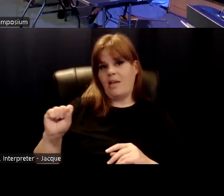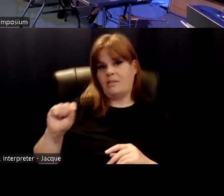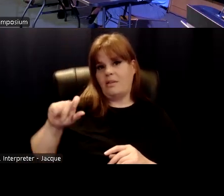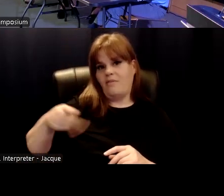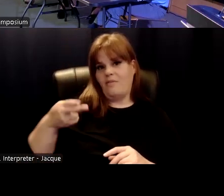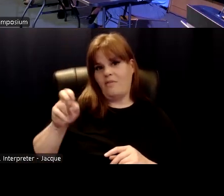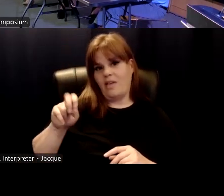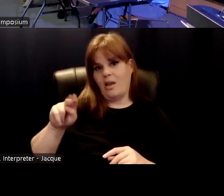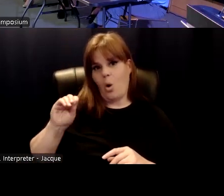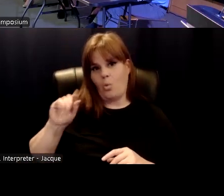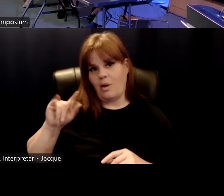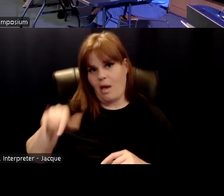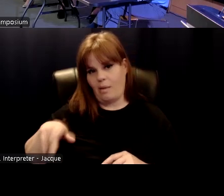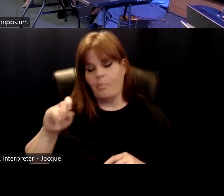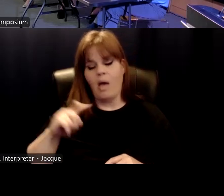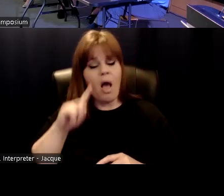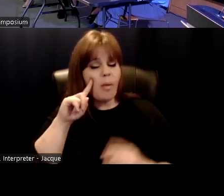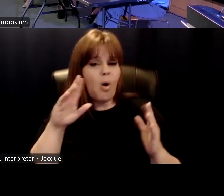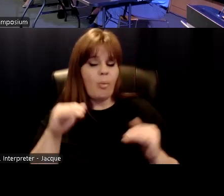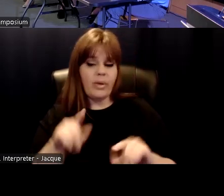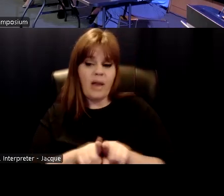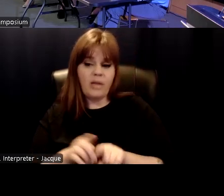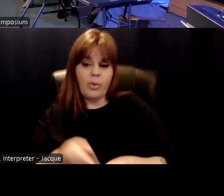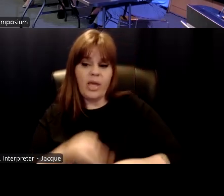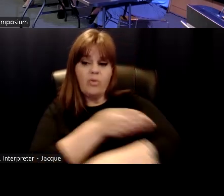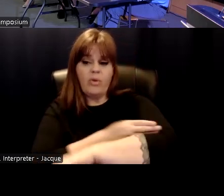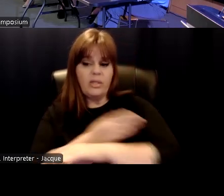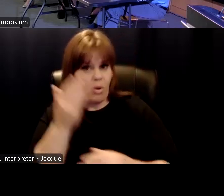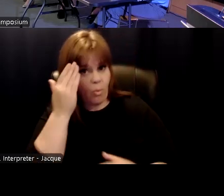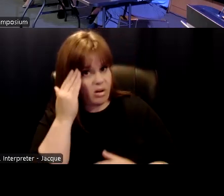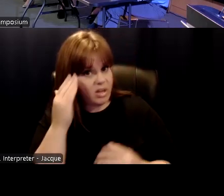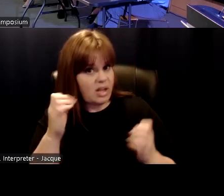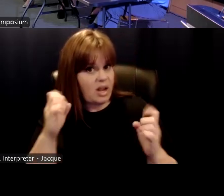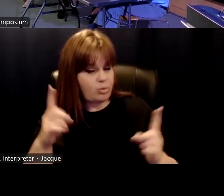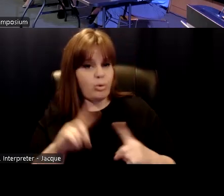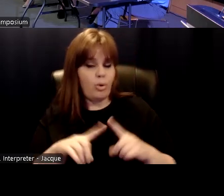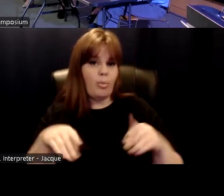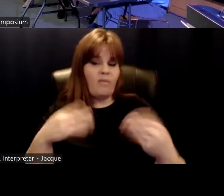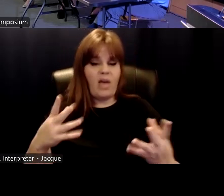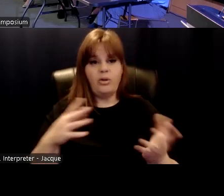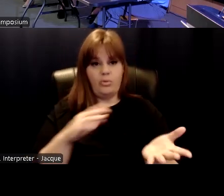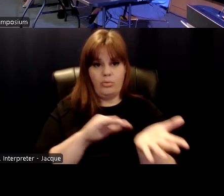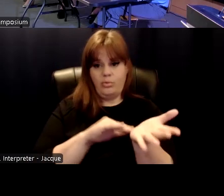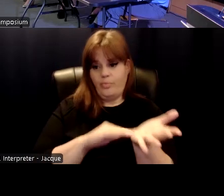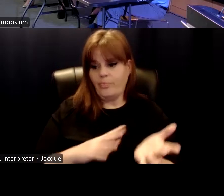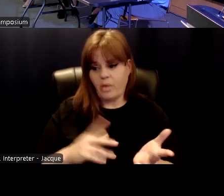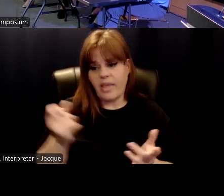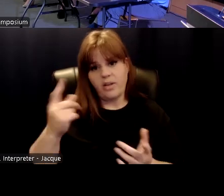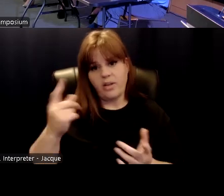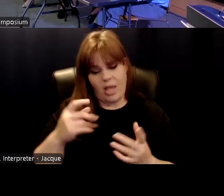important. I'm hoping that as we increase awareness and have this education to providers, they will understand the importance of